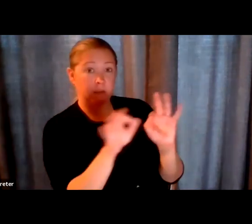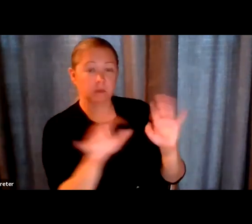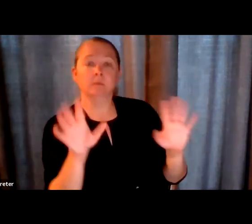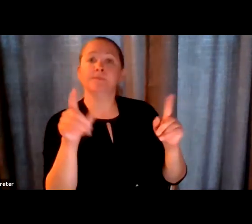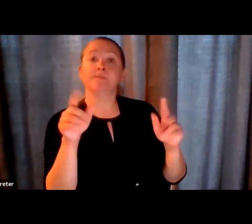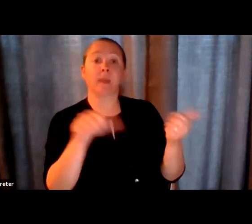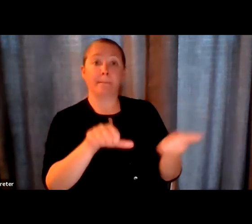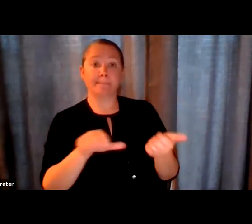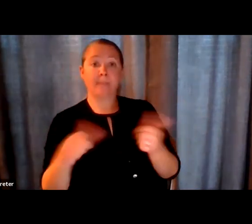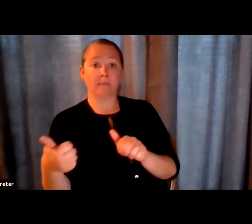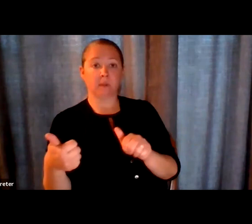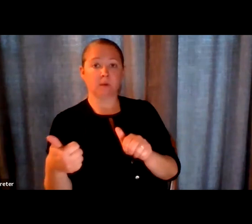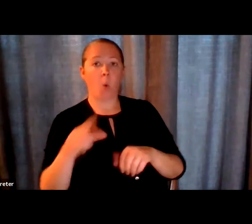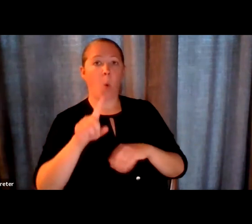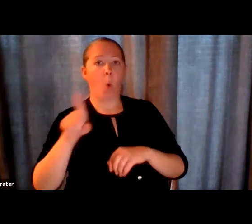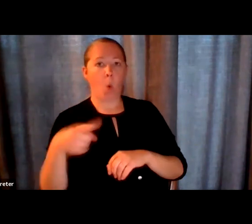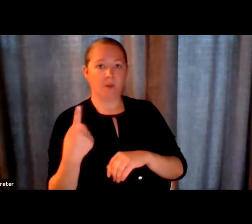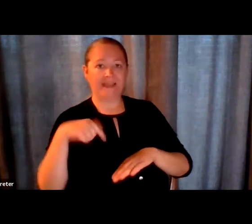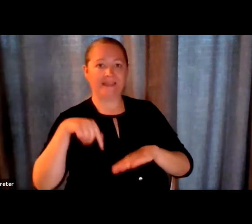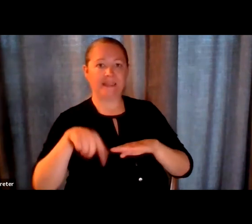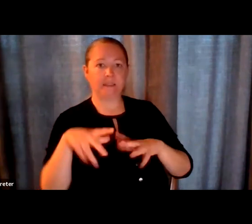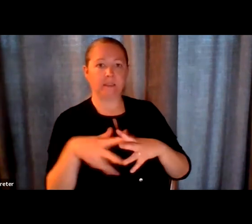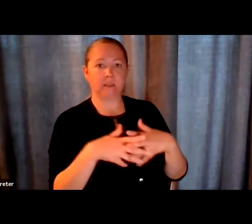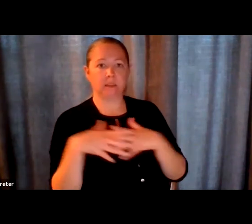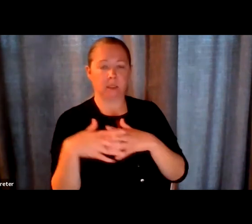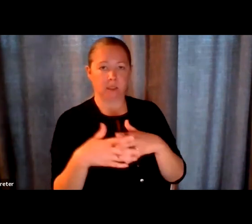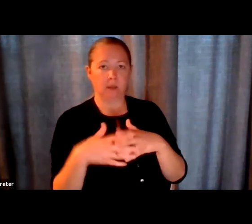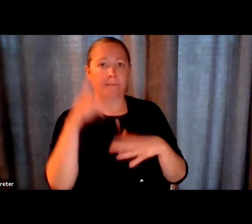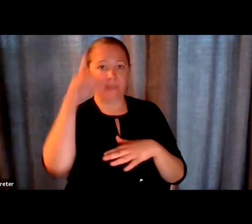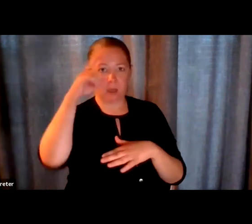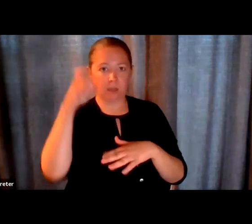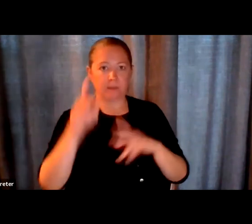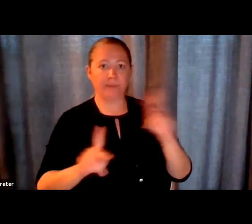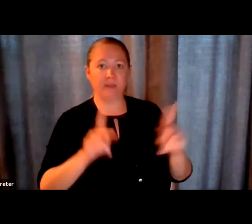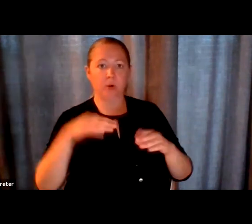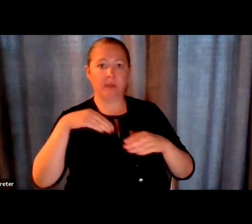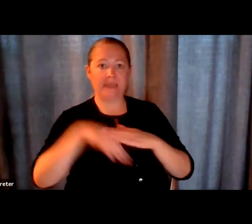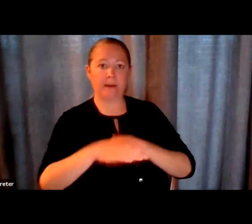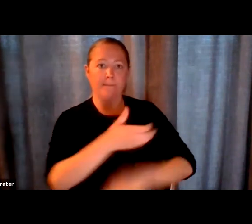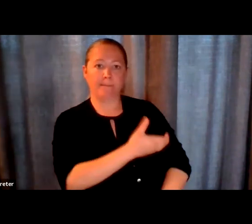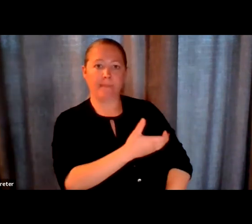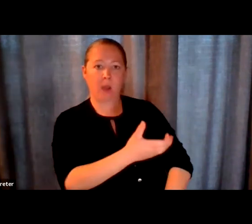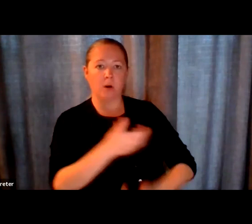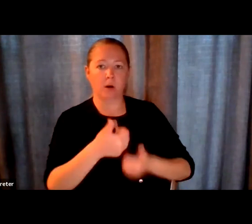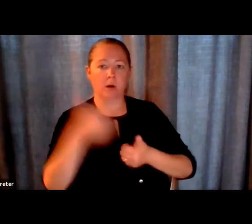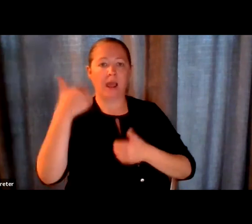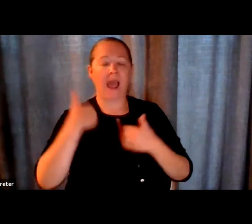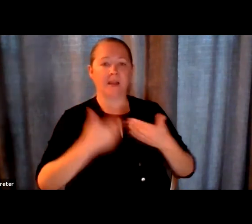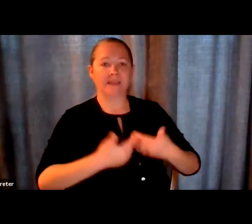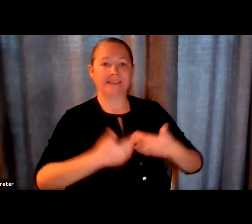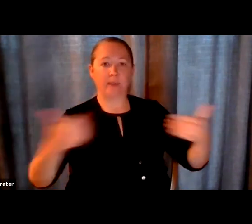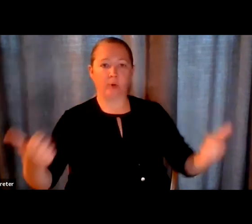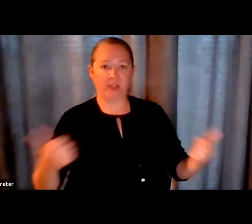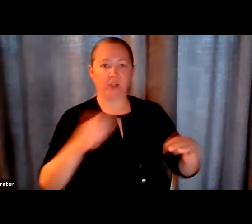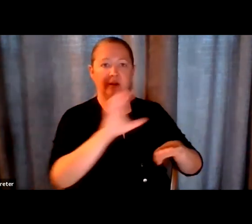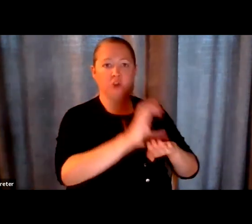Baptists only exist in this country because people in power did a separation of church and